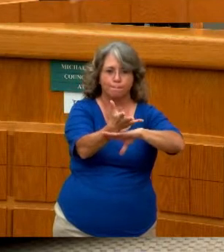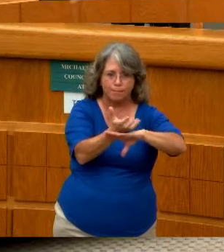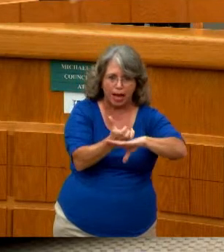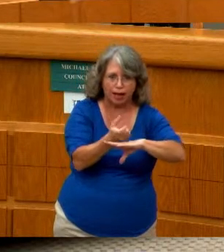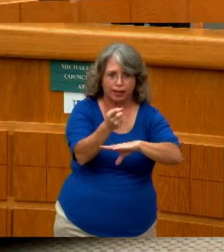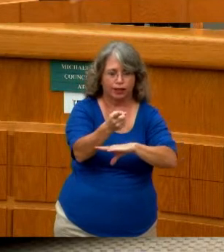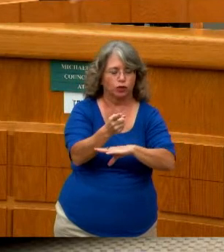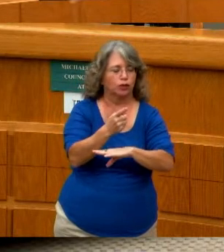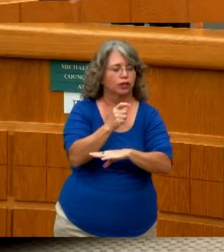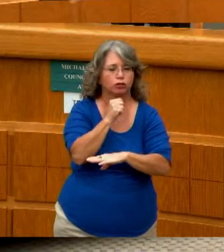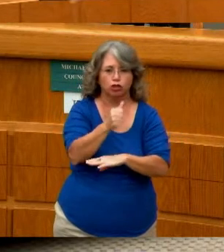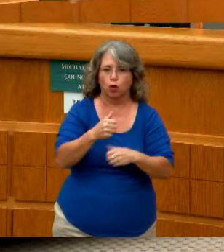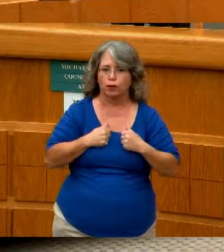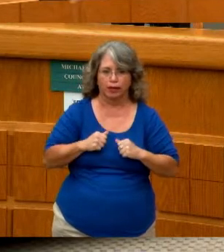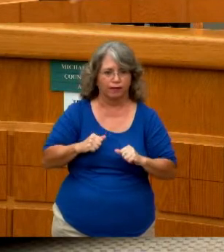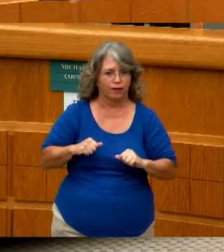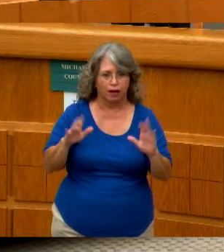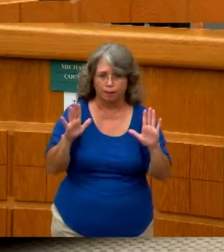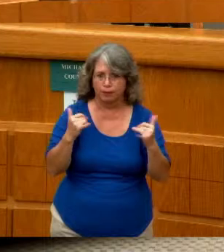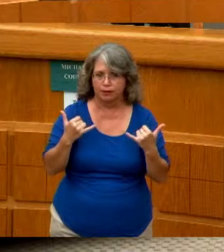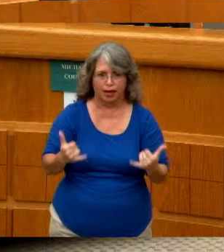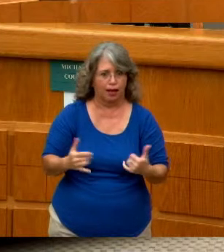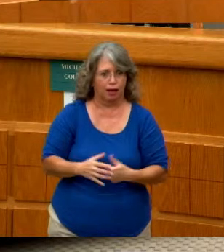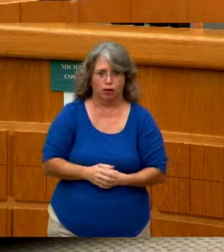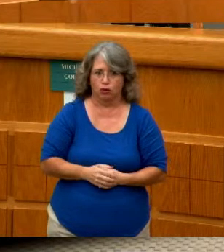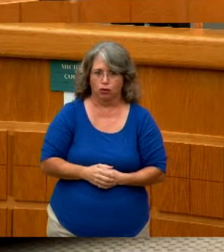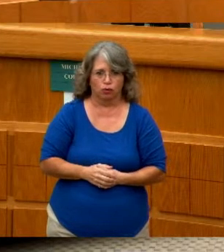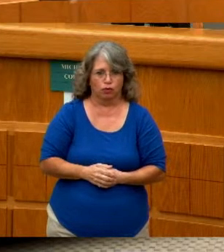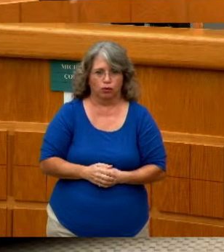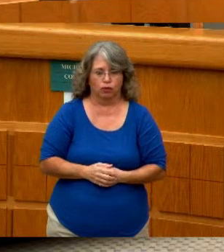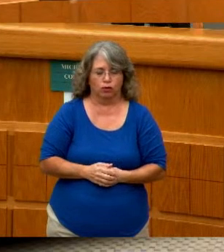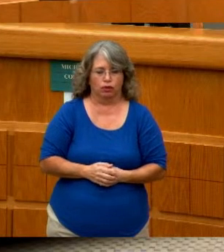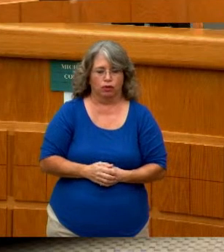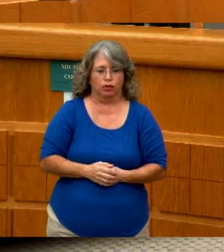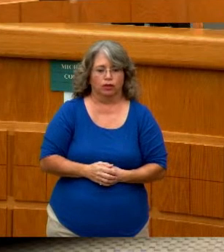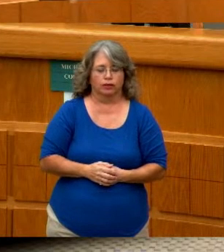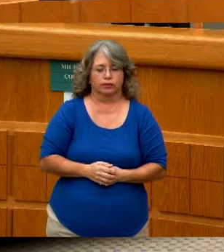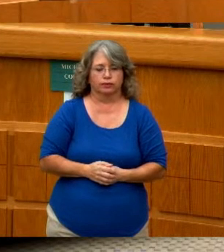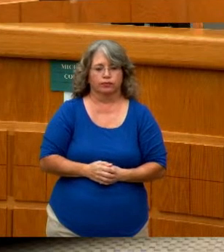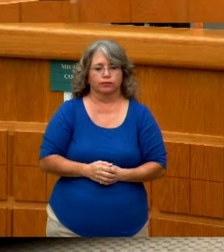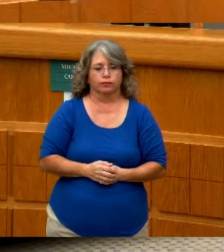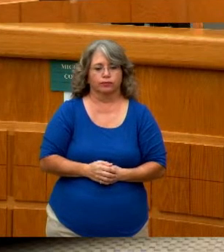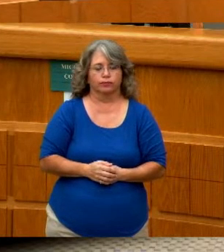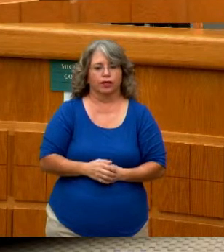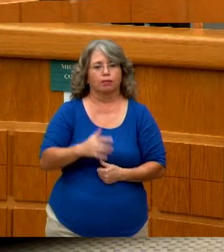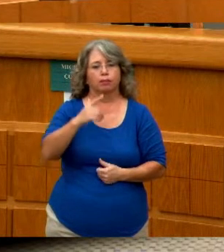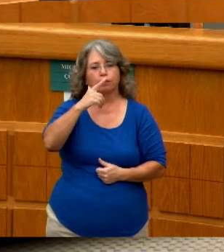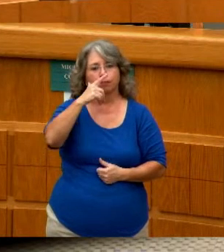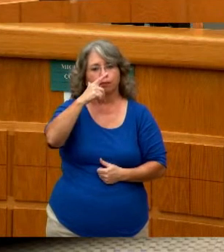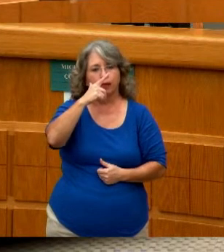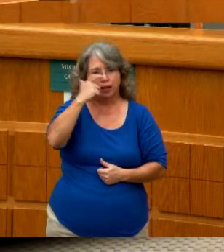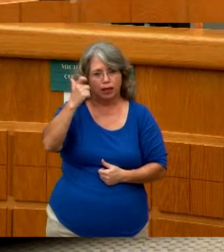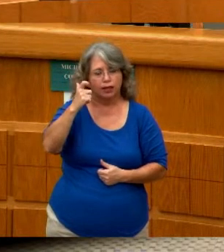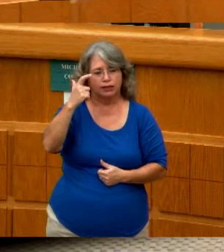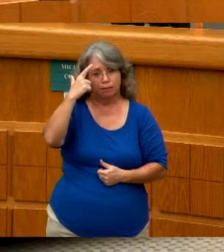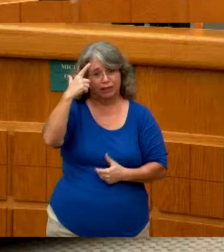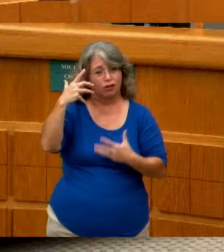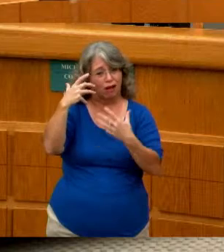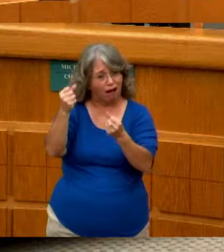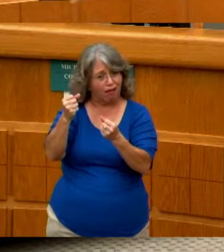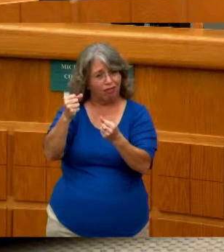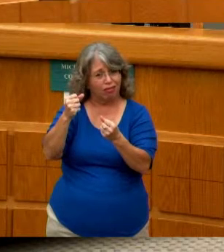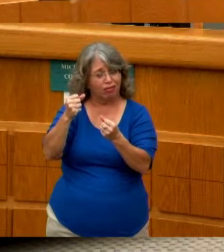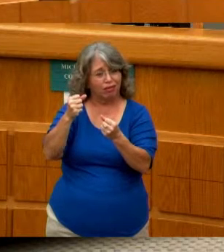the resources, the government, the administrators are begging you, you can't give up now. And if this